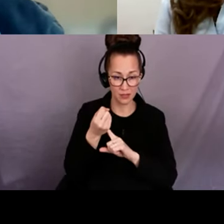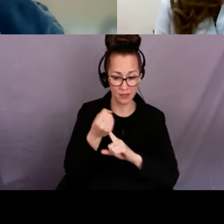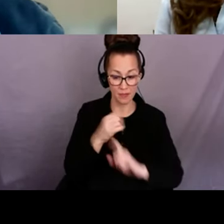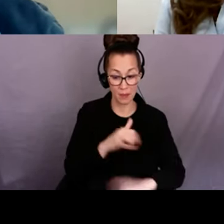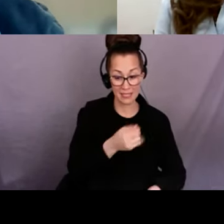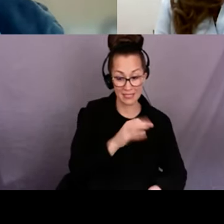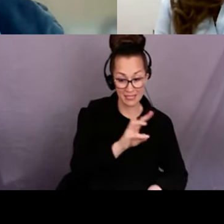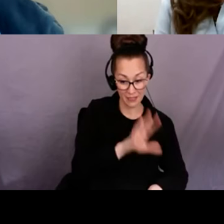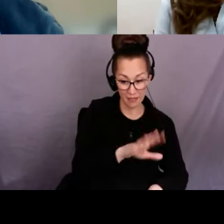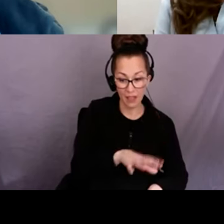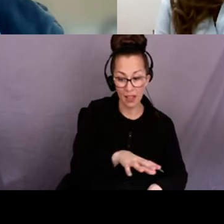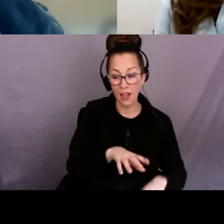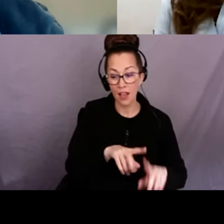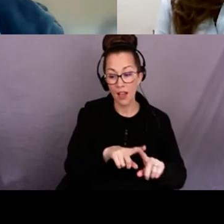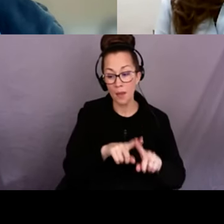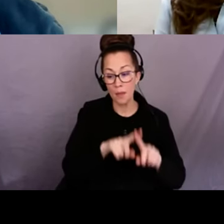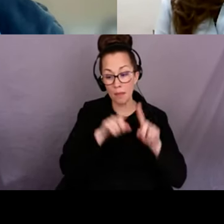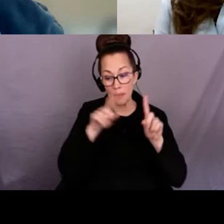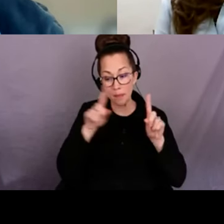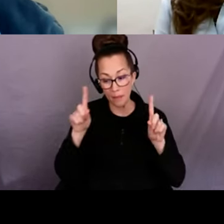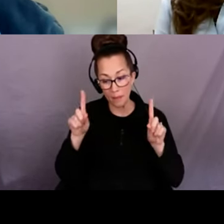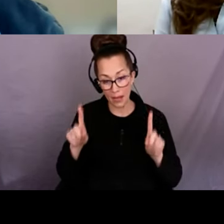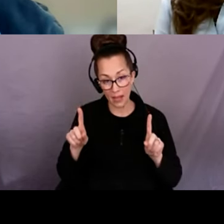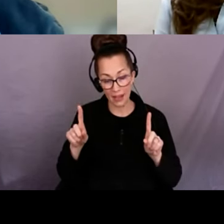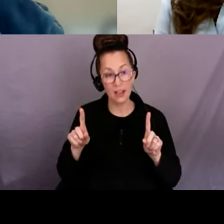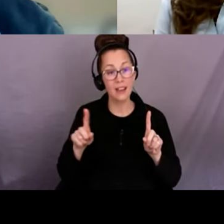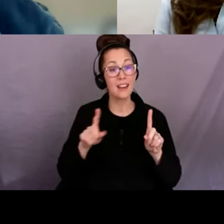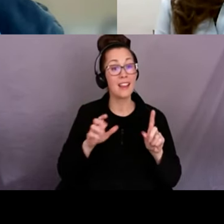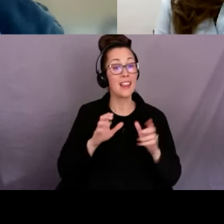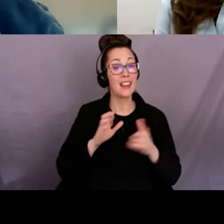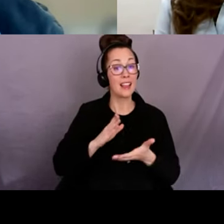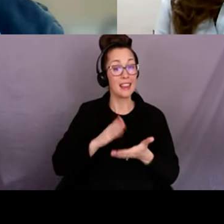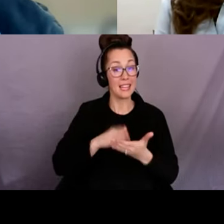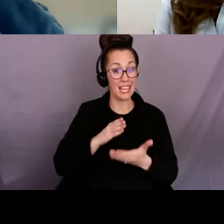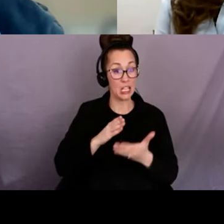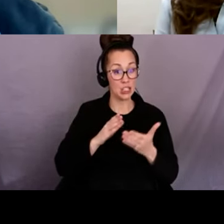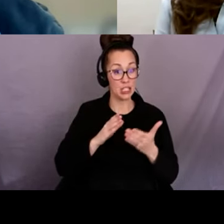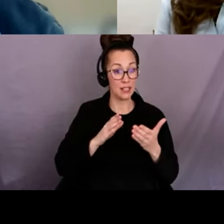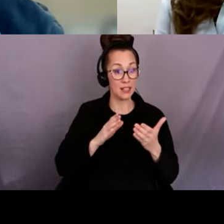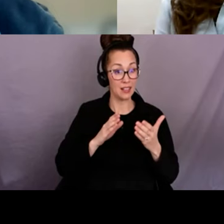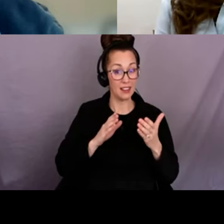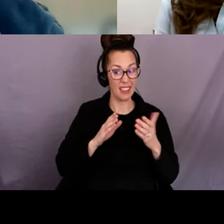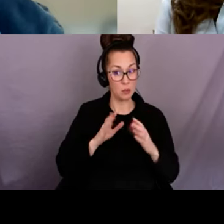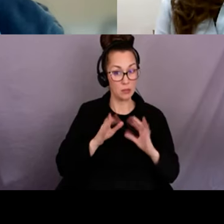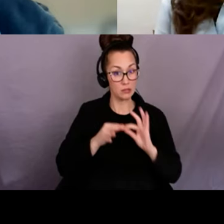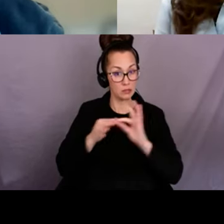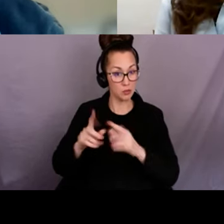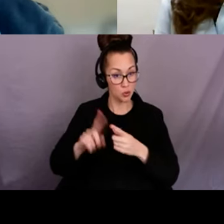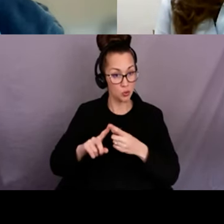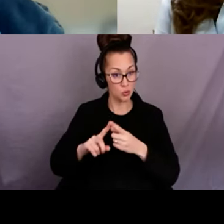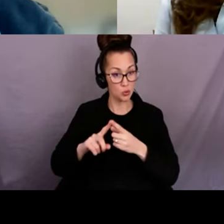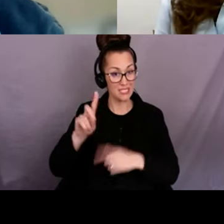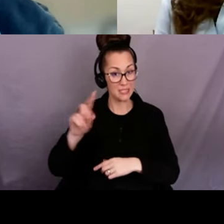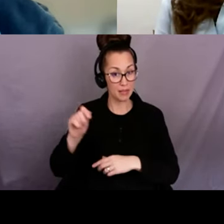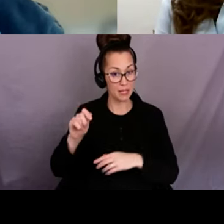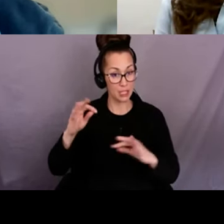But it took the litigation that was mirroring the disability justice movement that started in the 60s